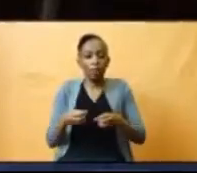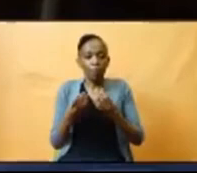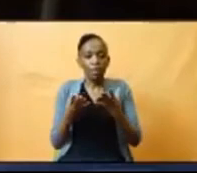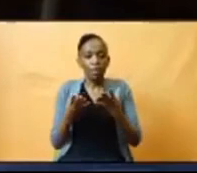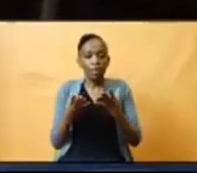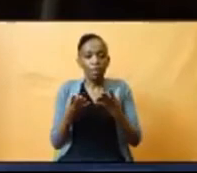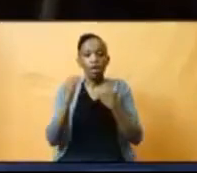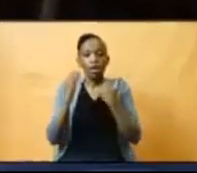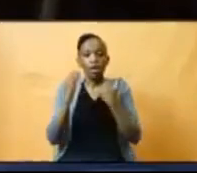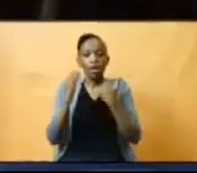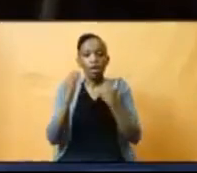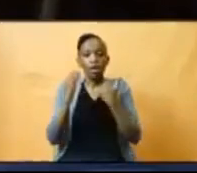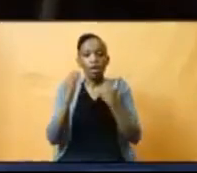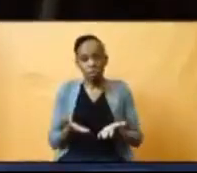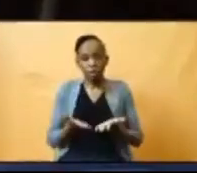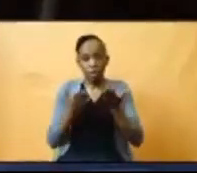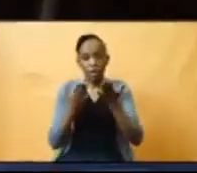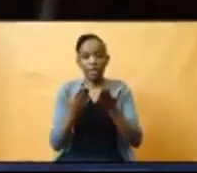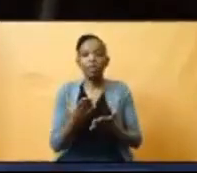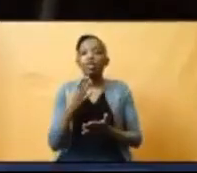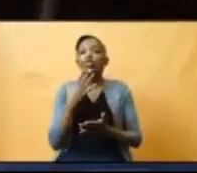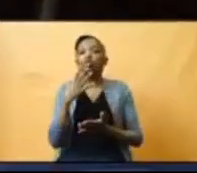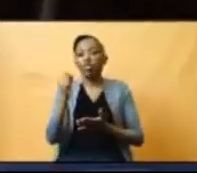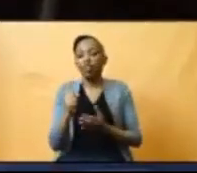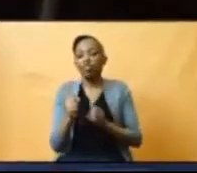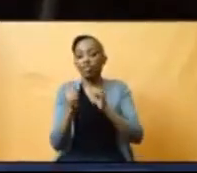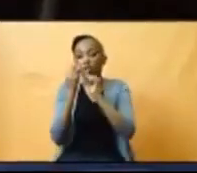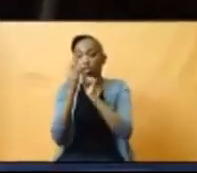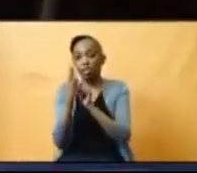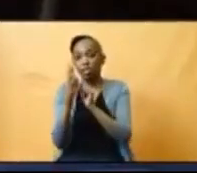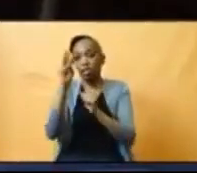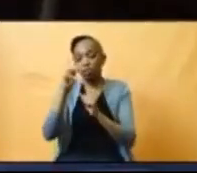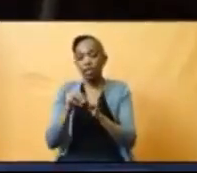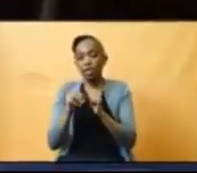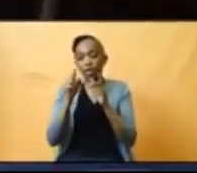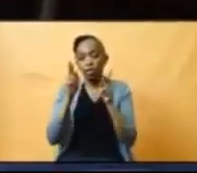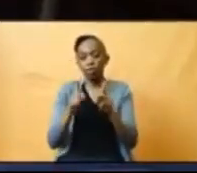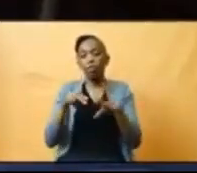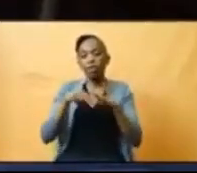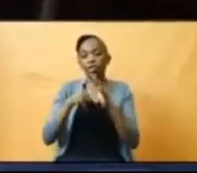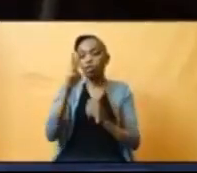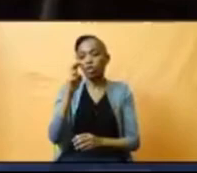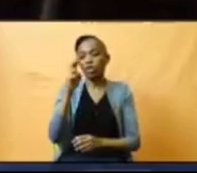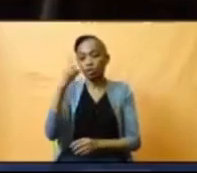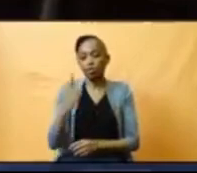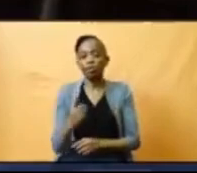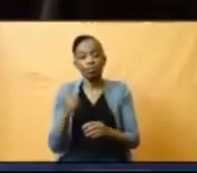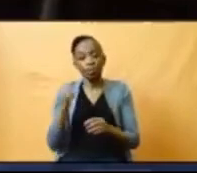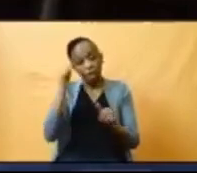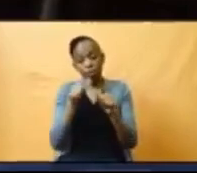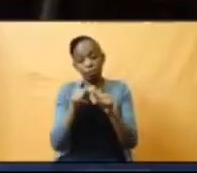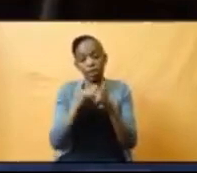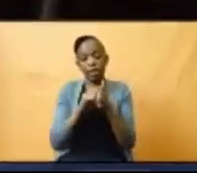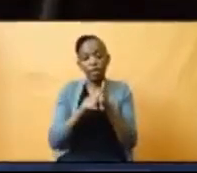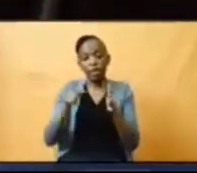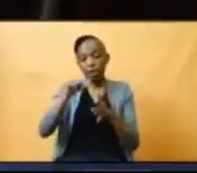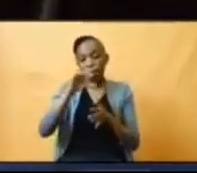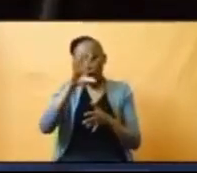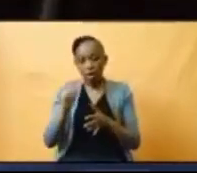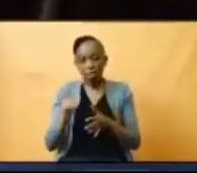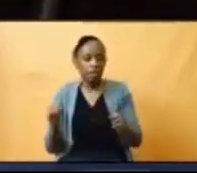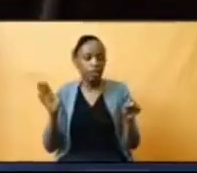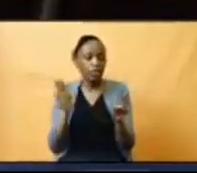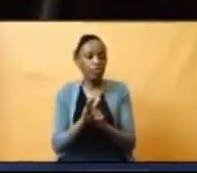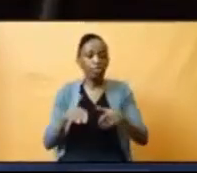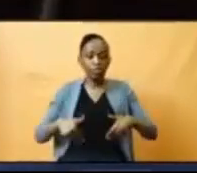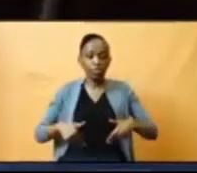poor could rise to 514 million people in 2021, keeping in mind that our continent is full of